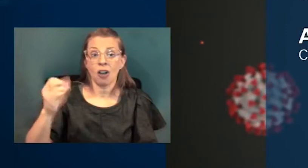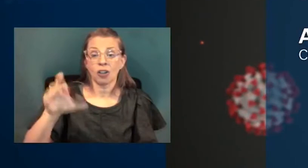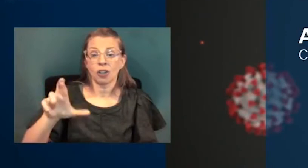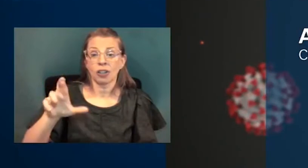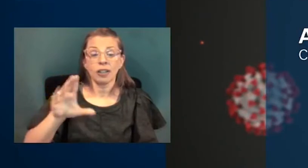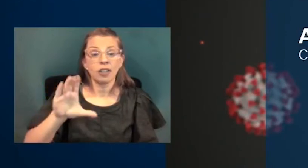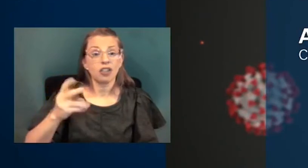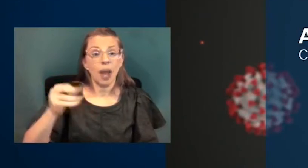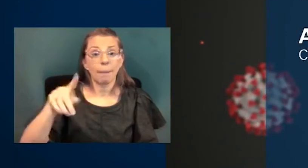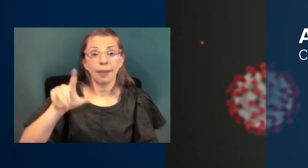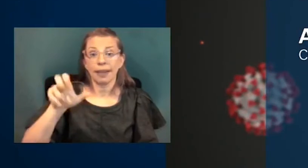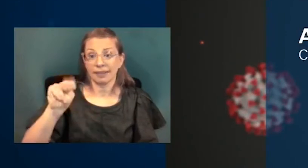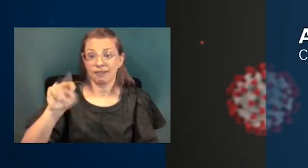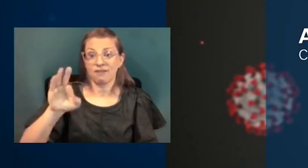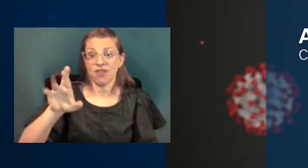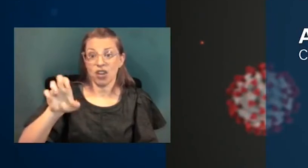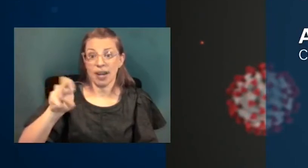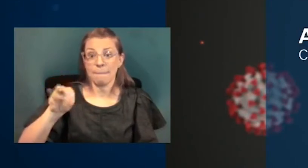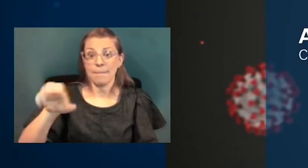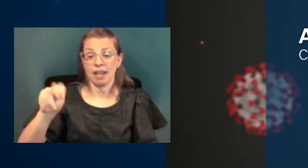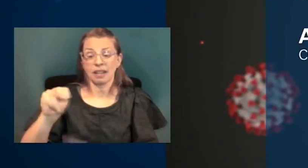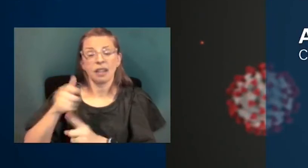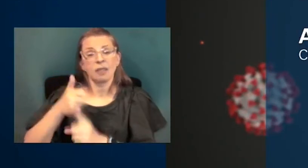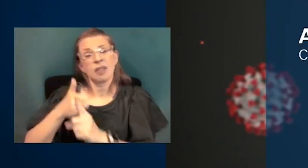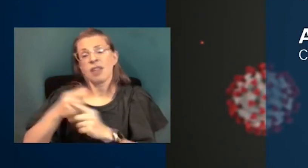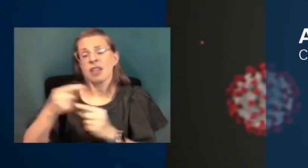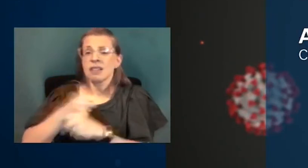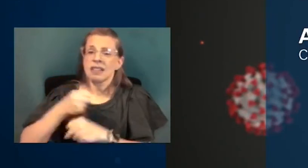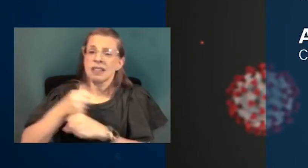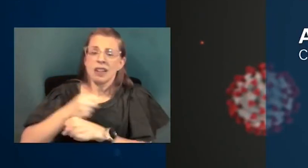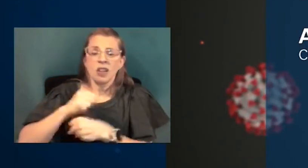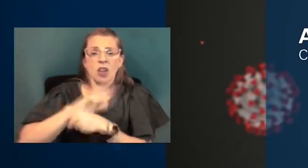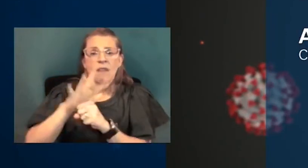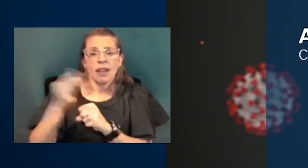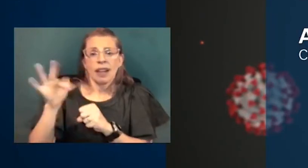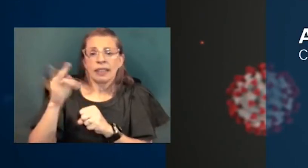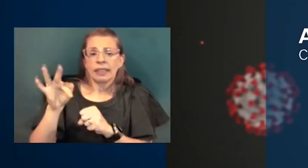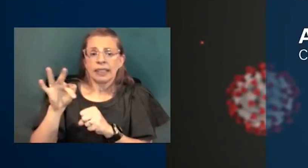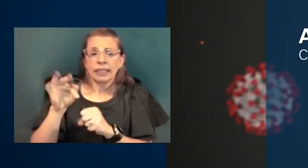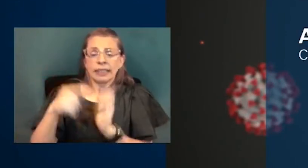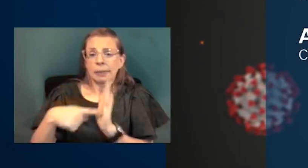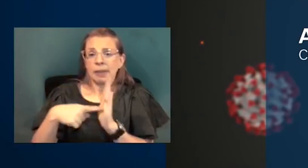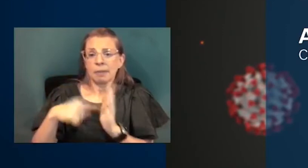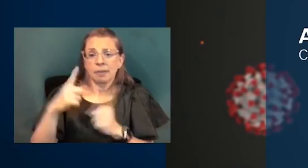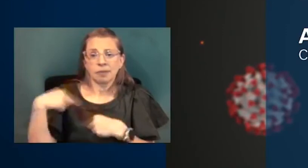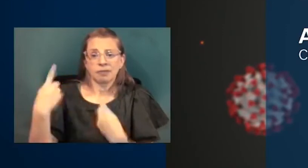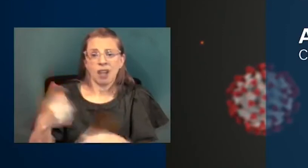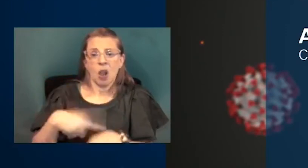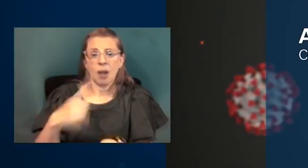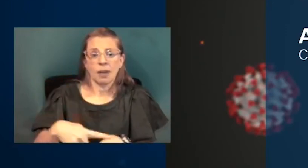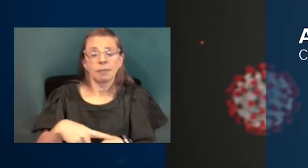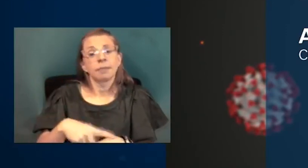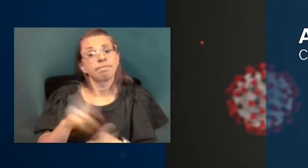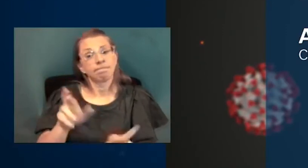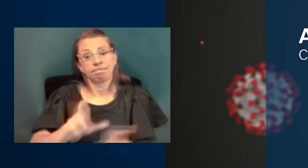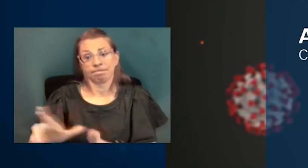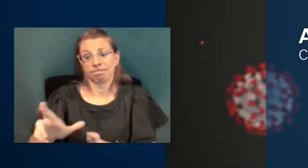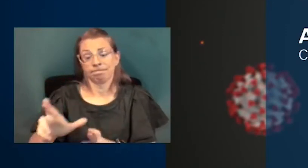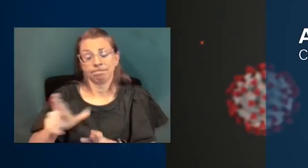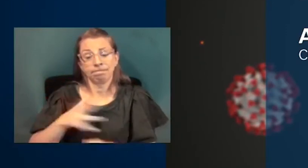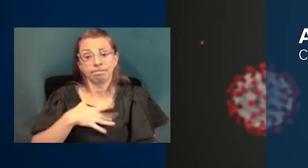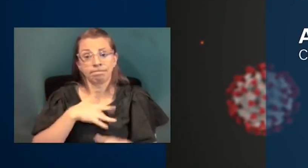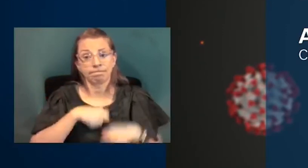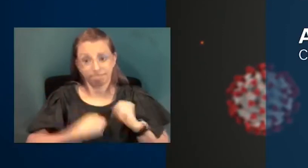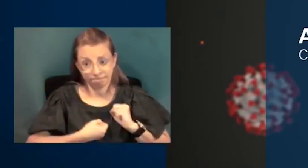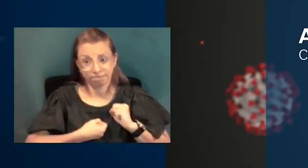from his bout with COVID-19 for a very long time. You're going to hear his story tomorrow. Be prepared. It's gut-wrenching. He's going to also share